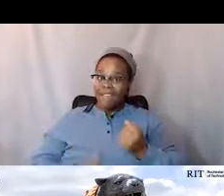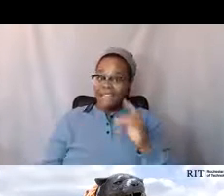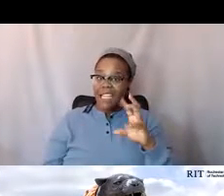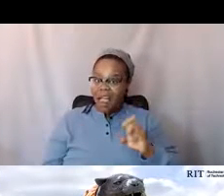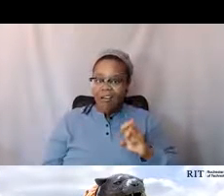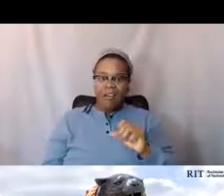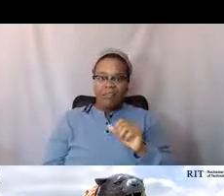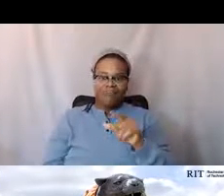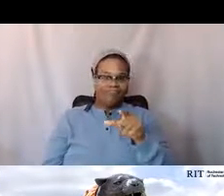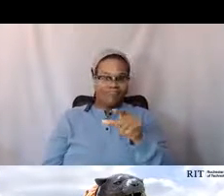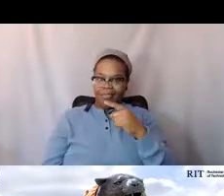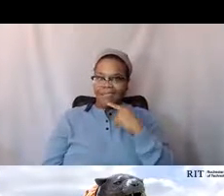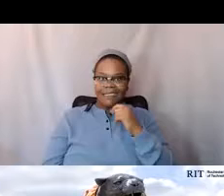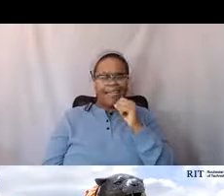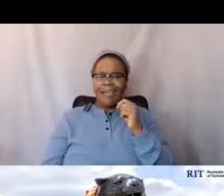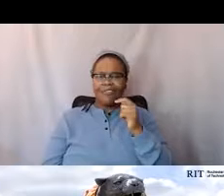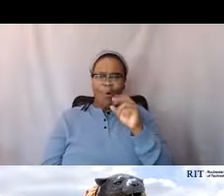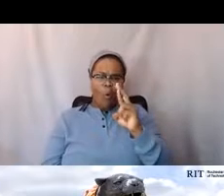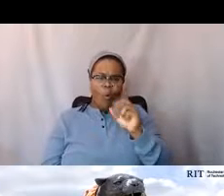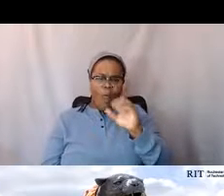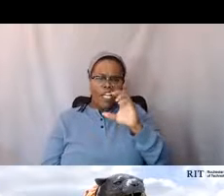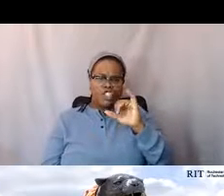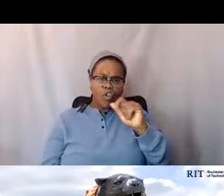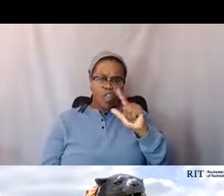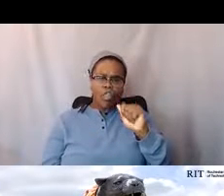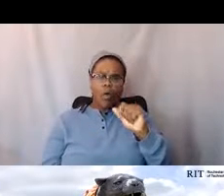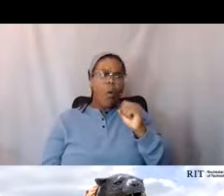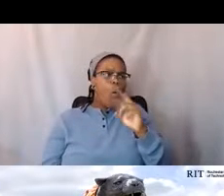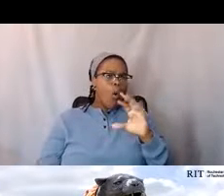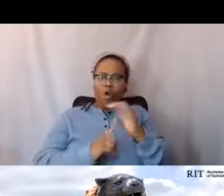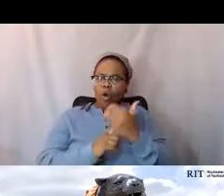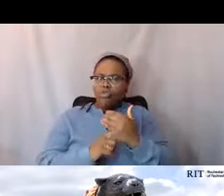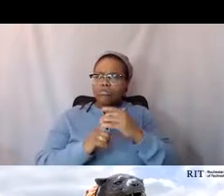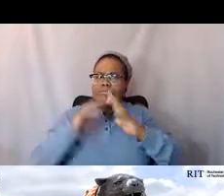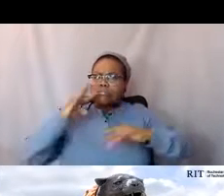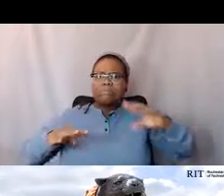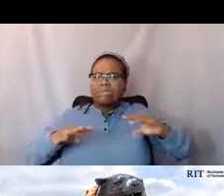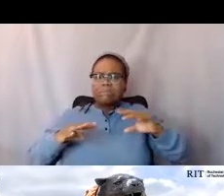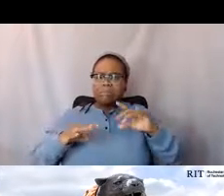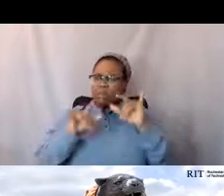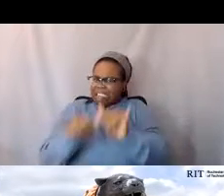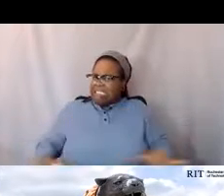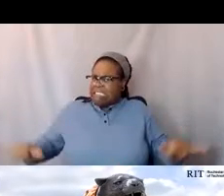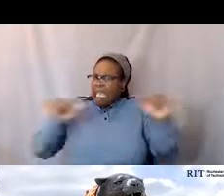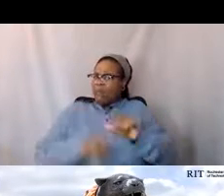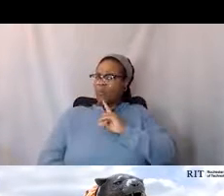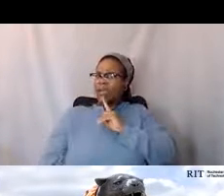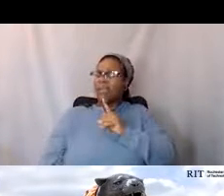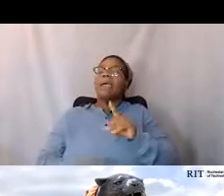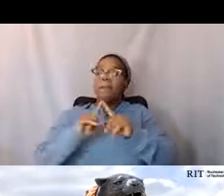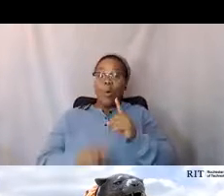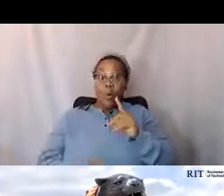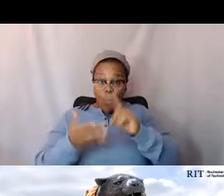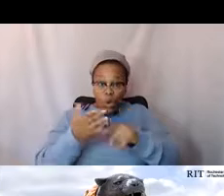not a particularly racially or ethnically diverse country. It's pretty homogeneous in that regard. But what you can see is